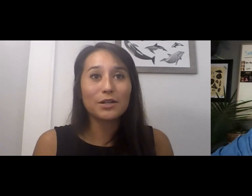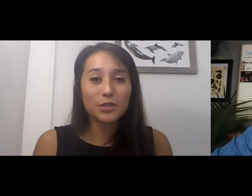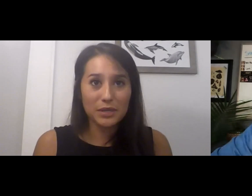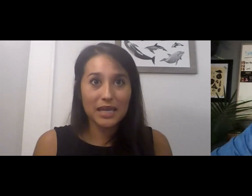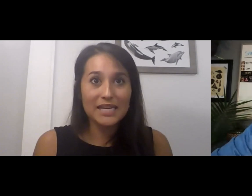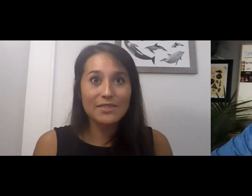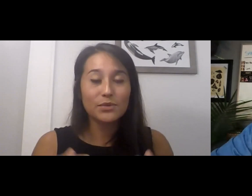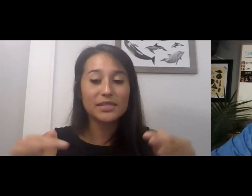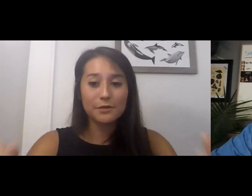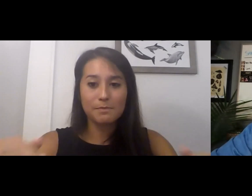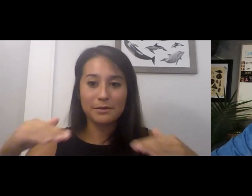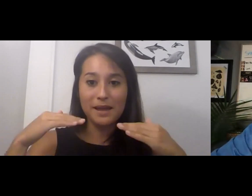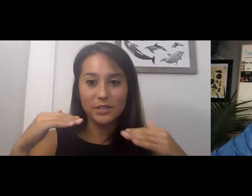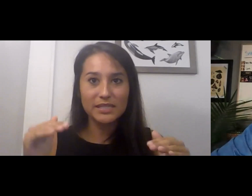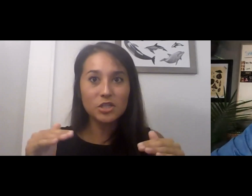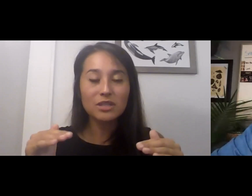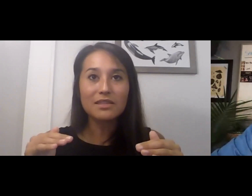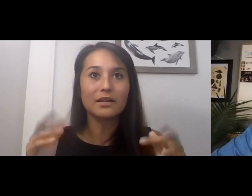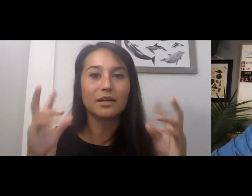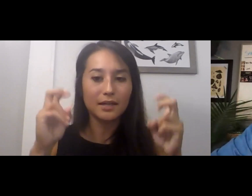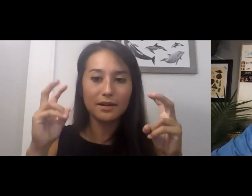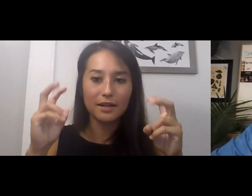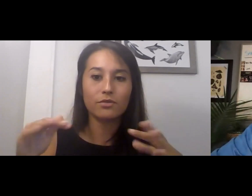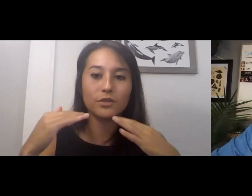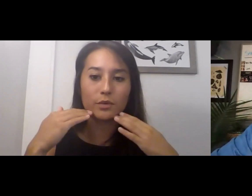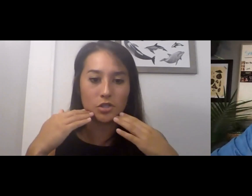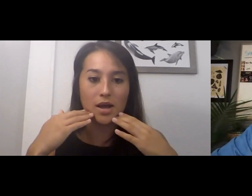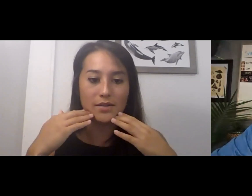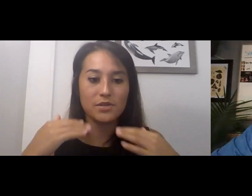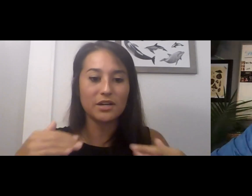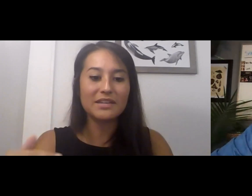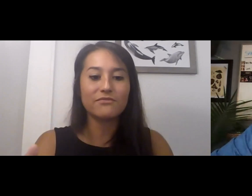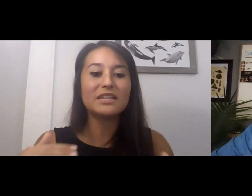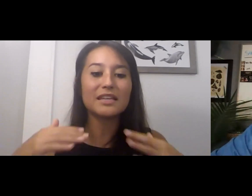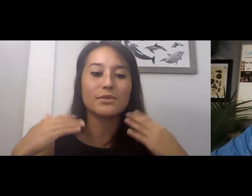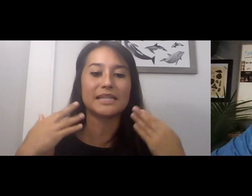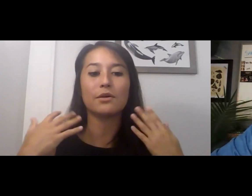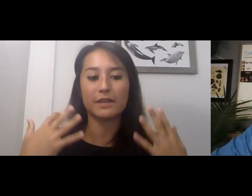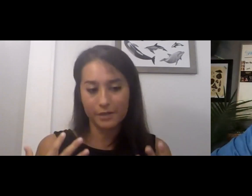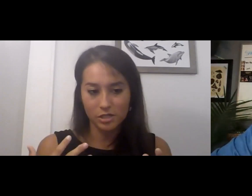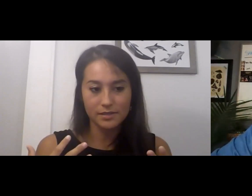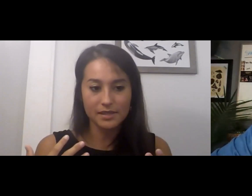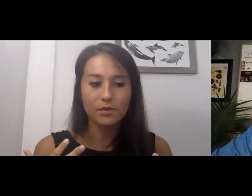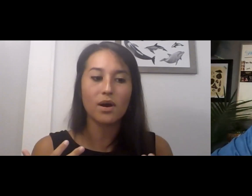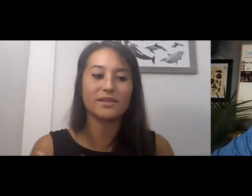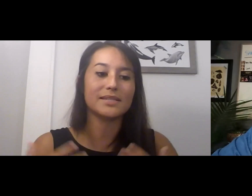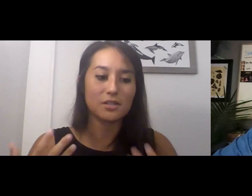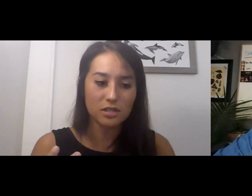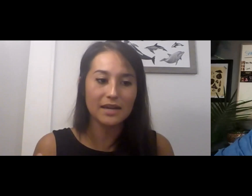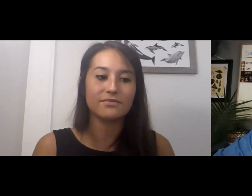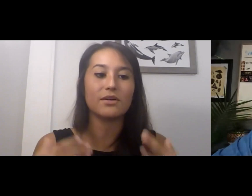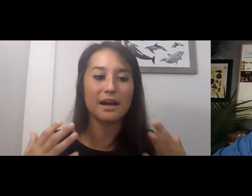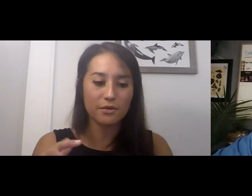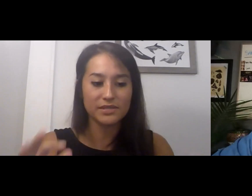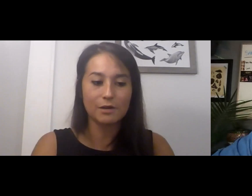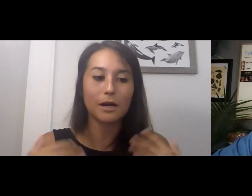to echolocate and those sounds bounce back. So essentially they're hearing through their lower jaw. So they're feeling those sound vibrations in the water. It's essentially